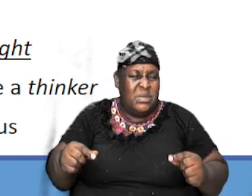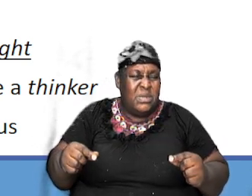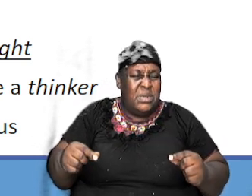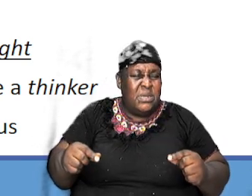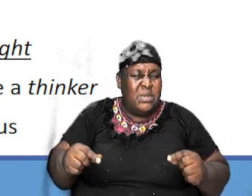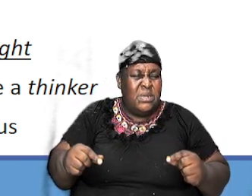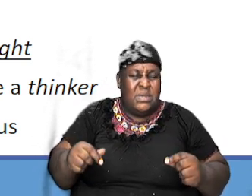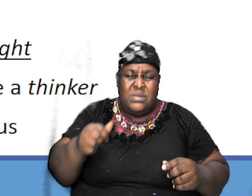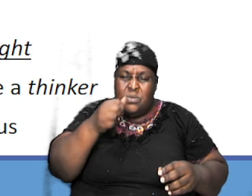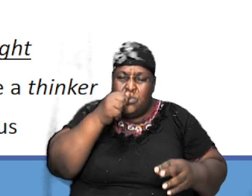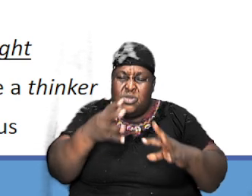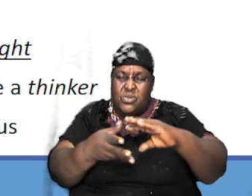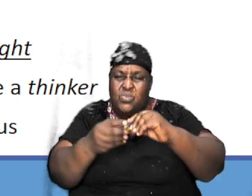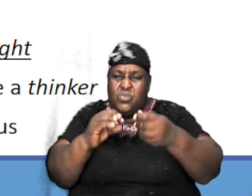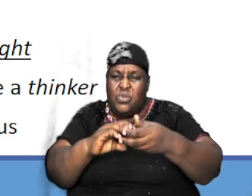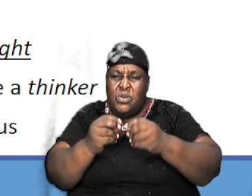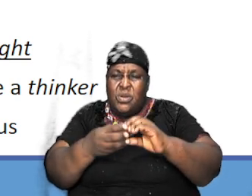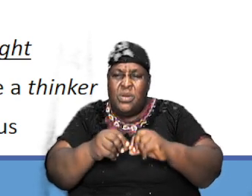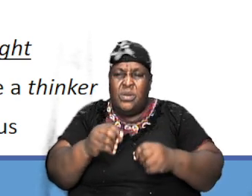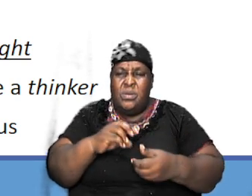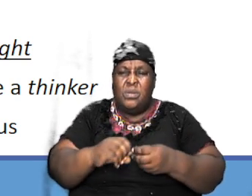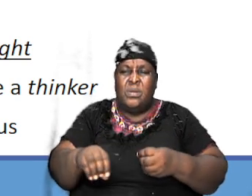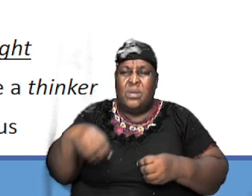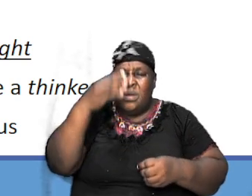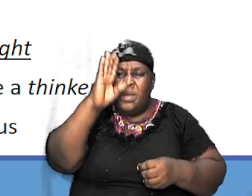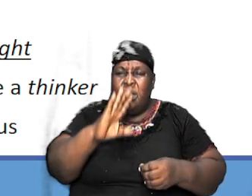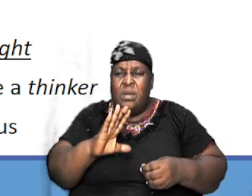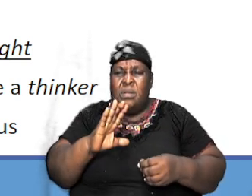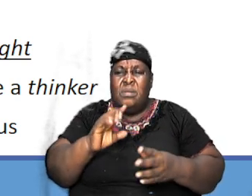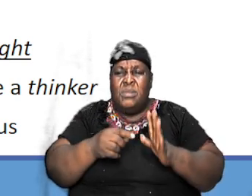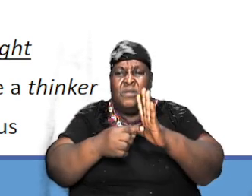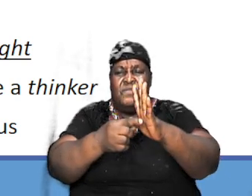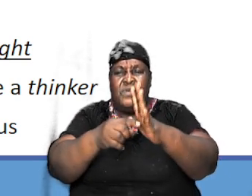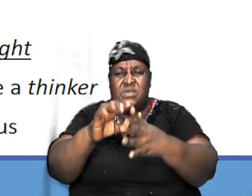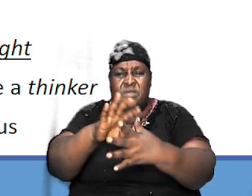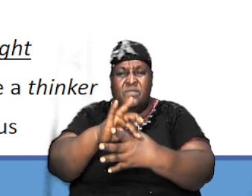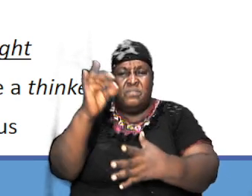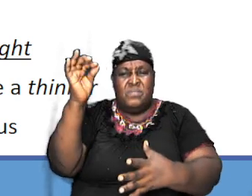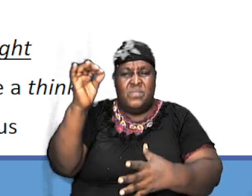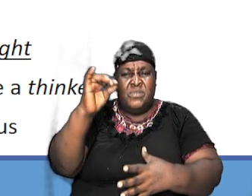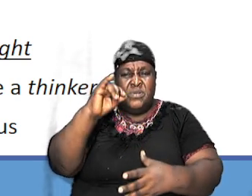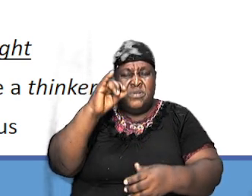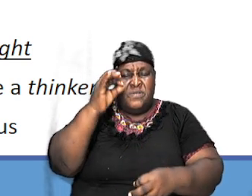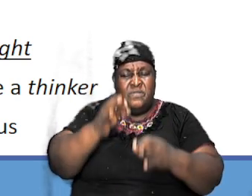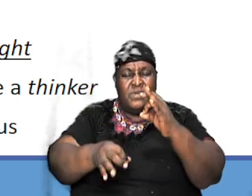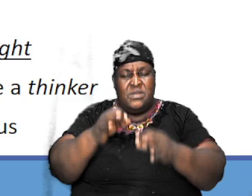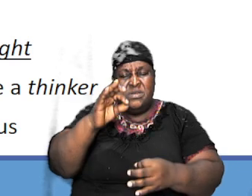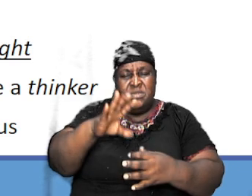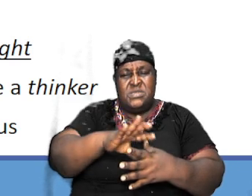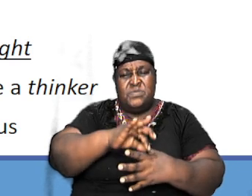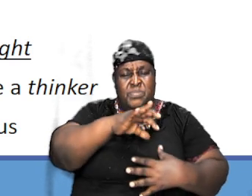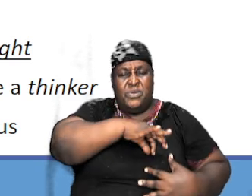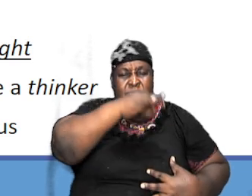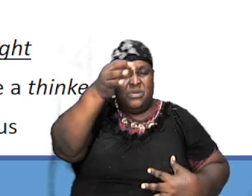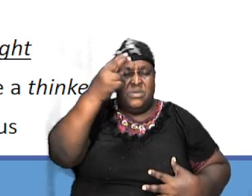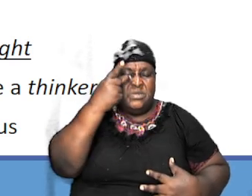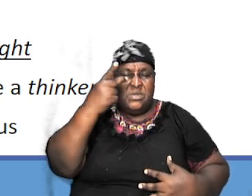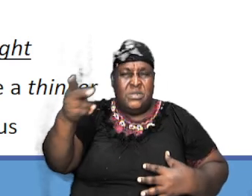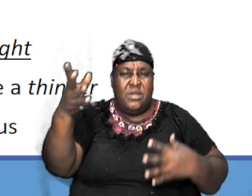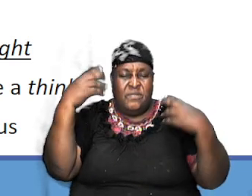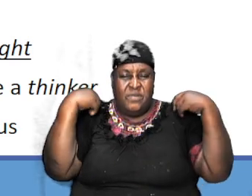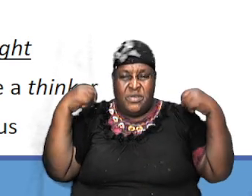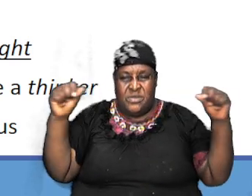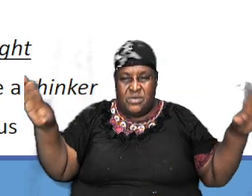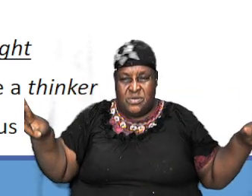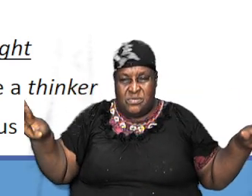God was manifested in the flesh, justified in the spirit, you know, seen of angels, and so forth. We know